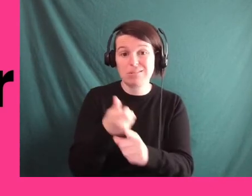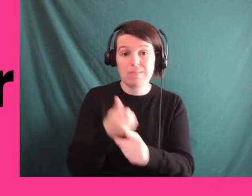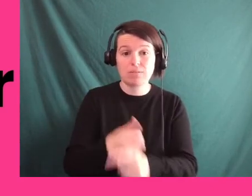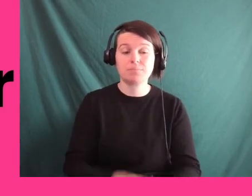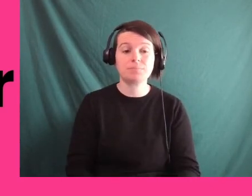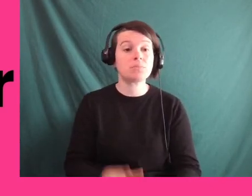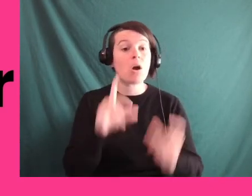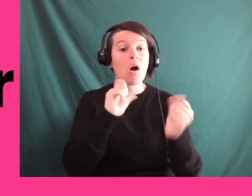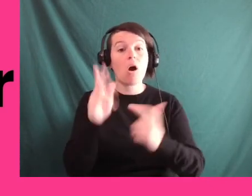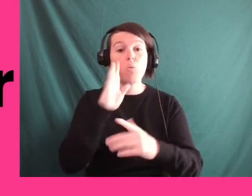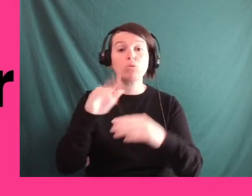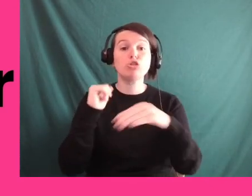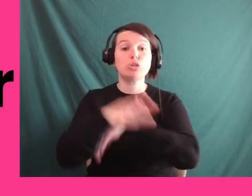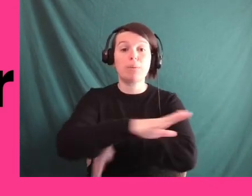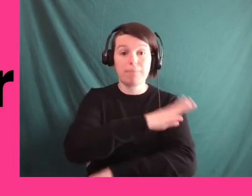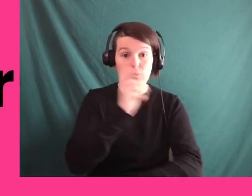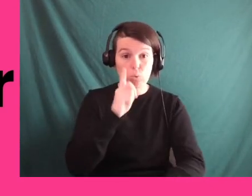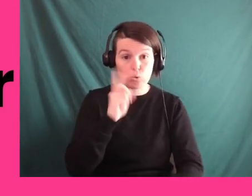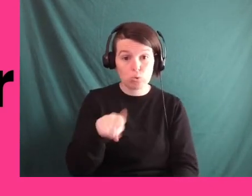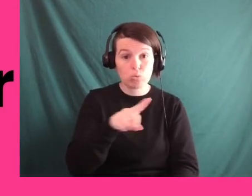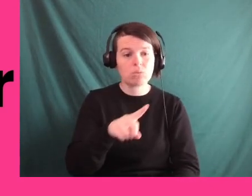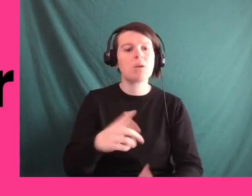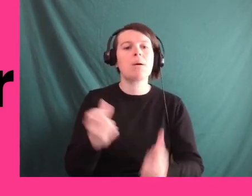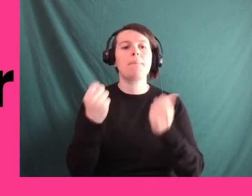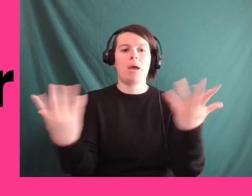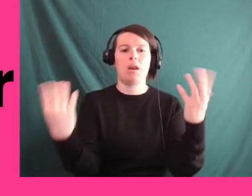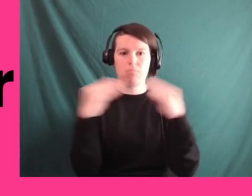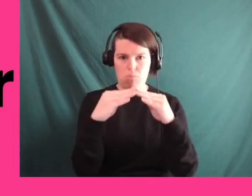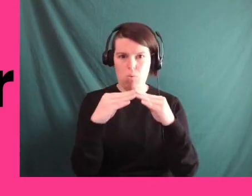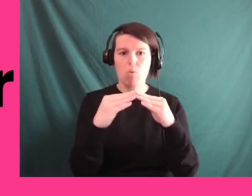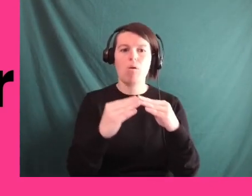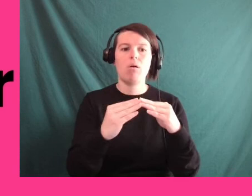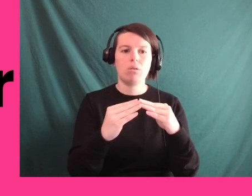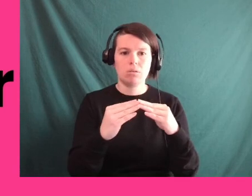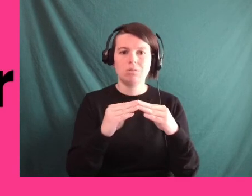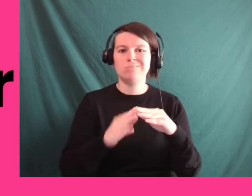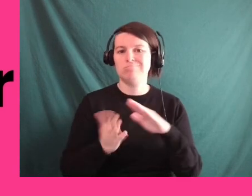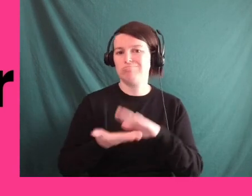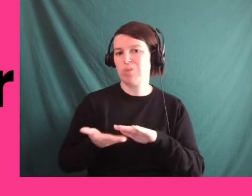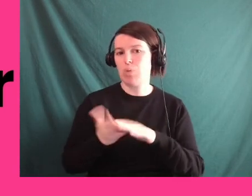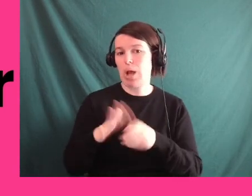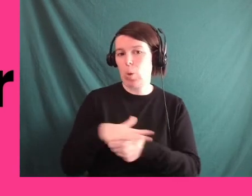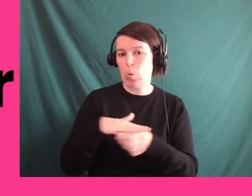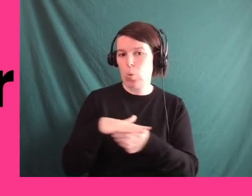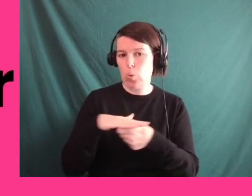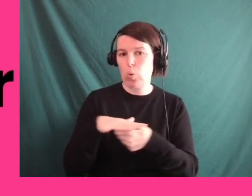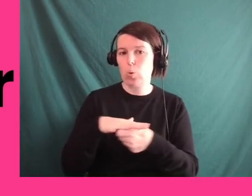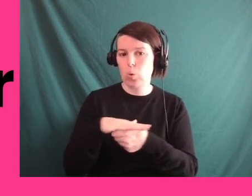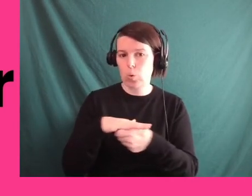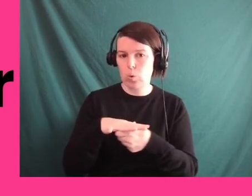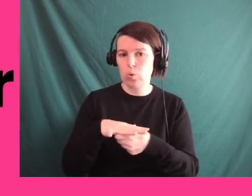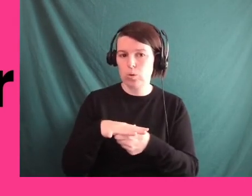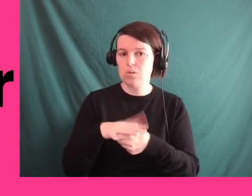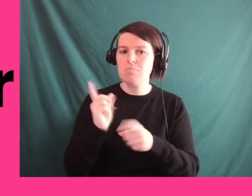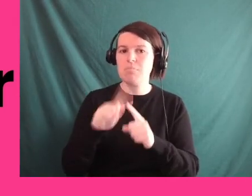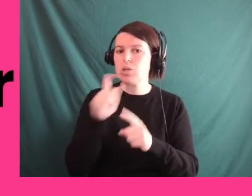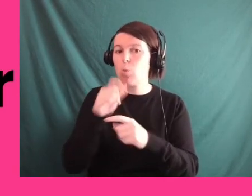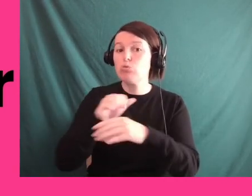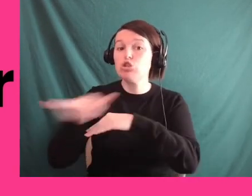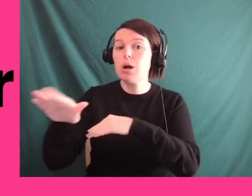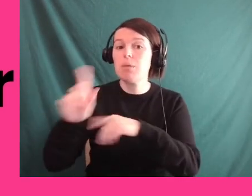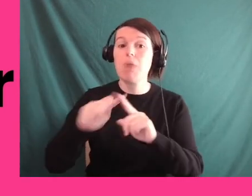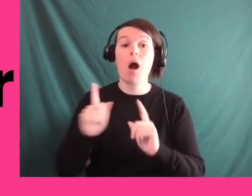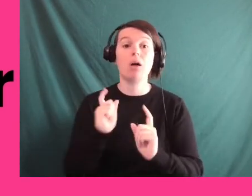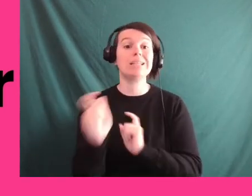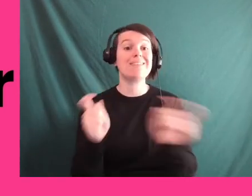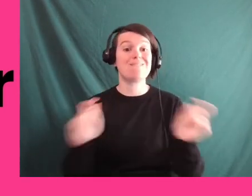to you, but there's actually many more programs that operate at very local levels that don't ship binders, but just give binders